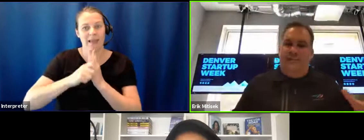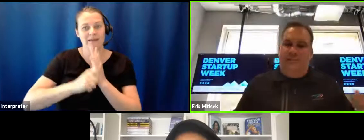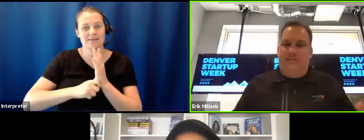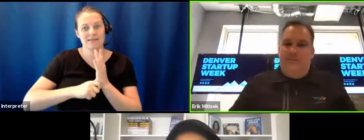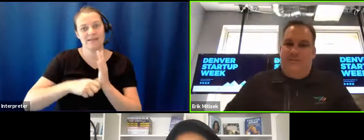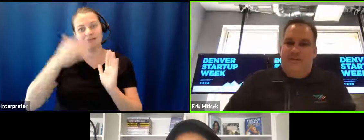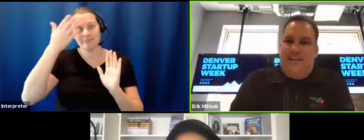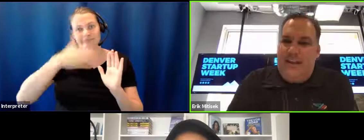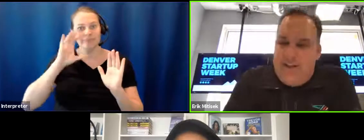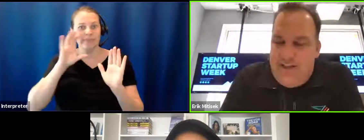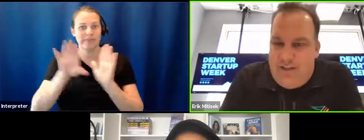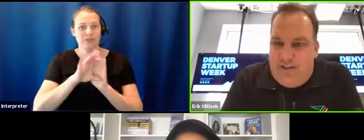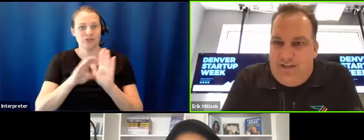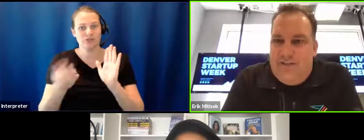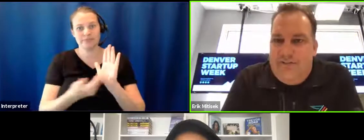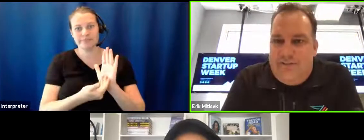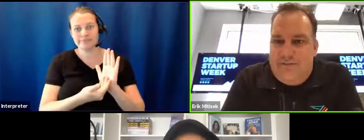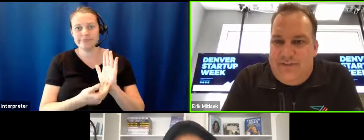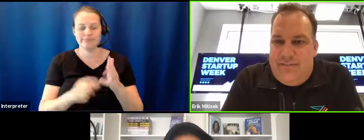related?